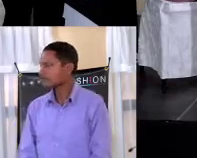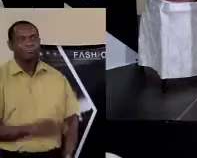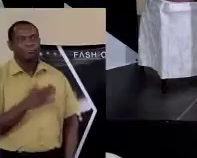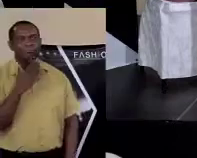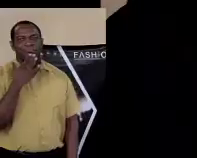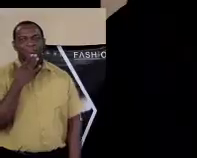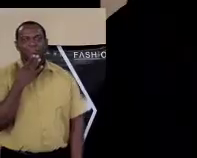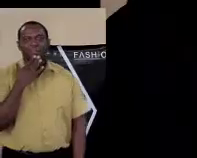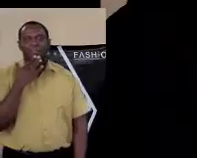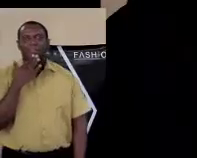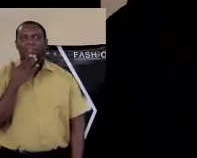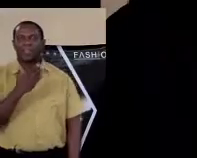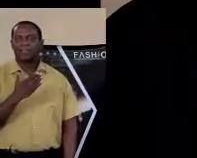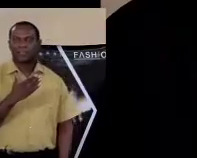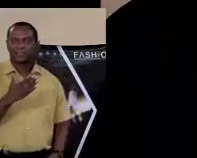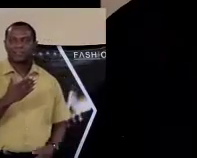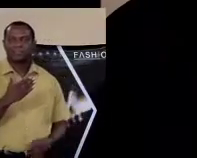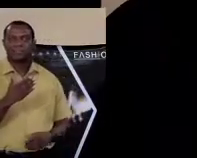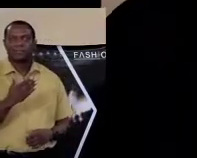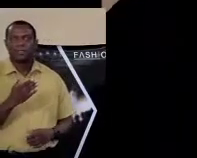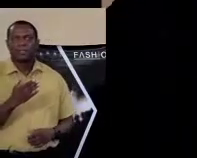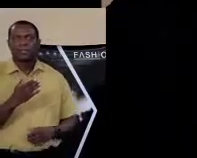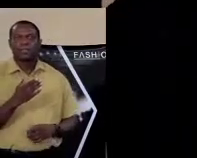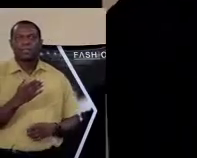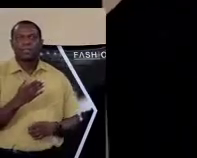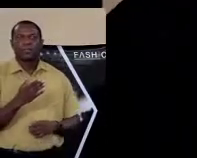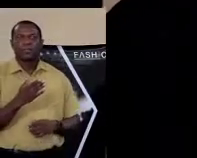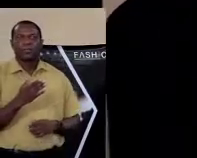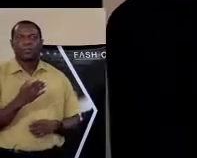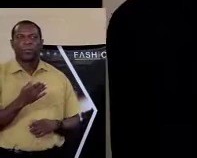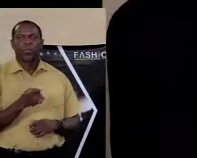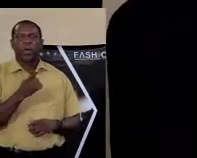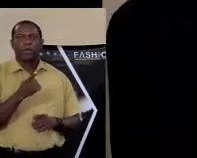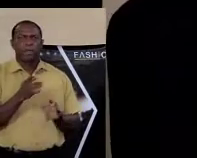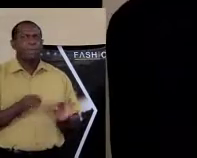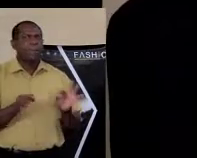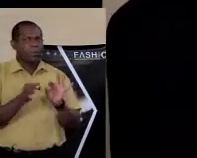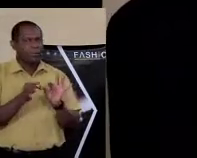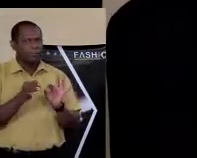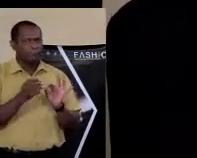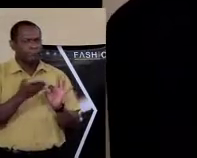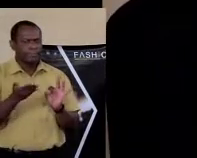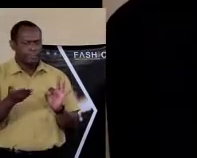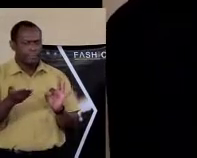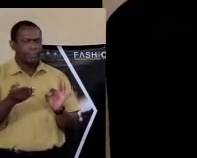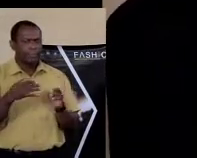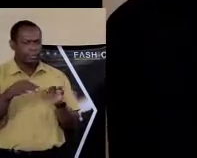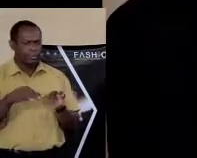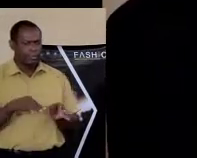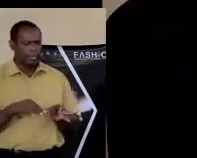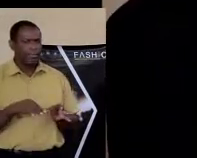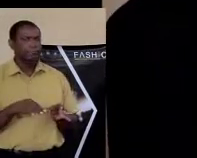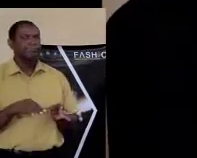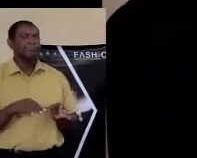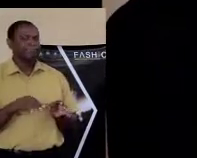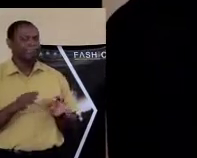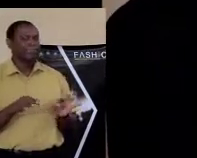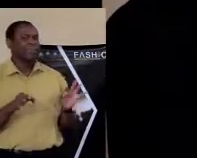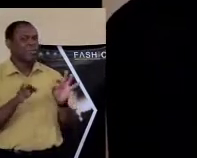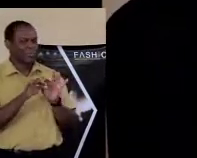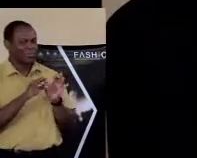One of the important things that you mentioned there would be the importance of